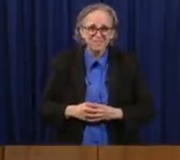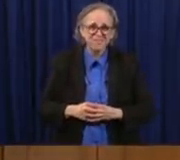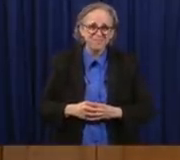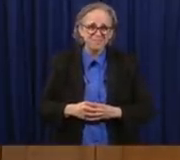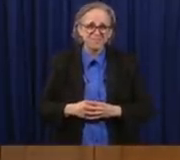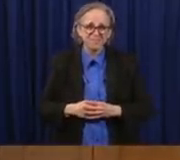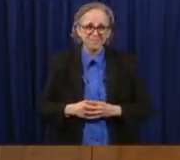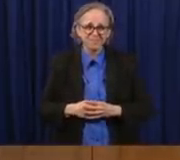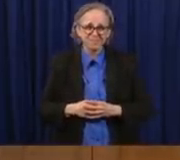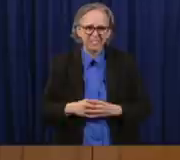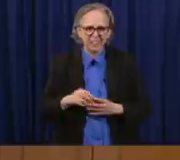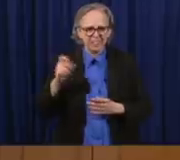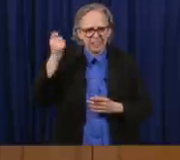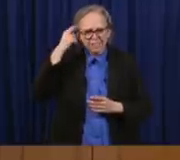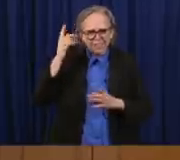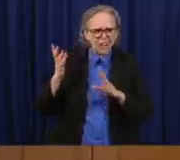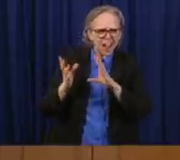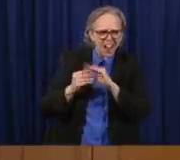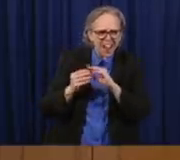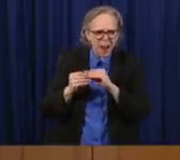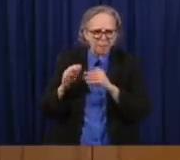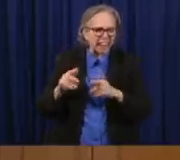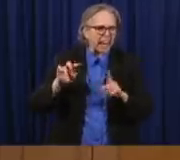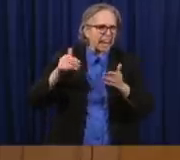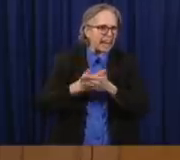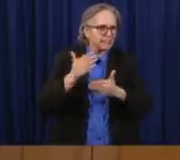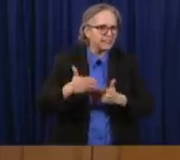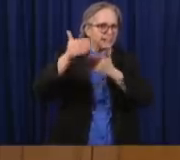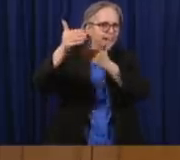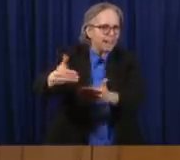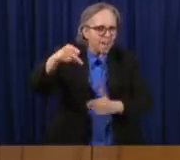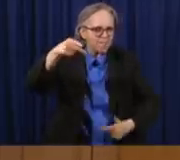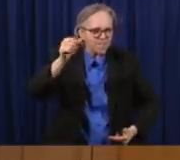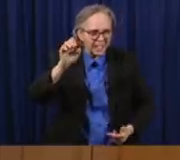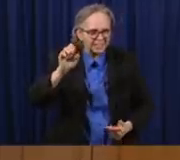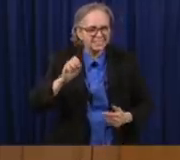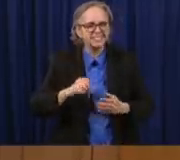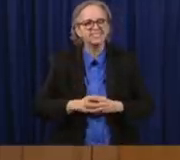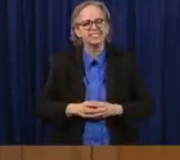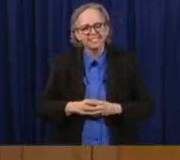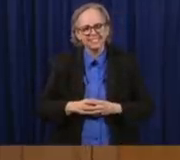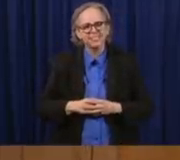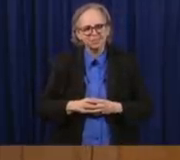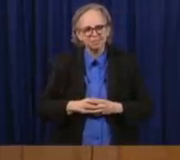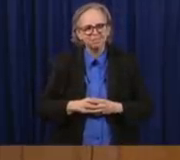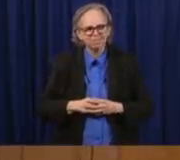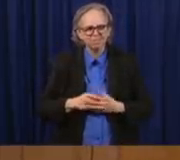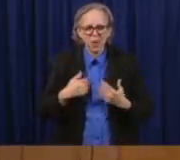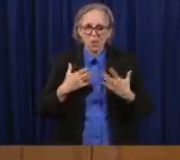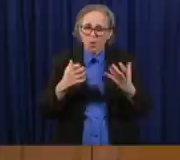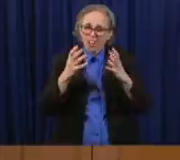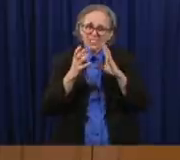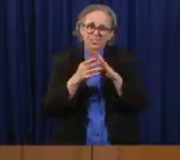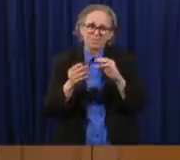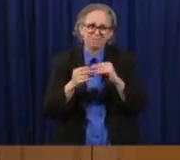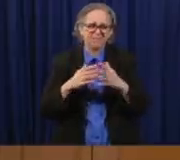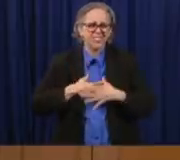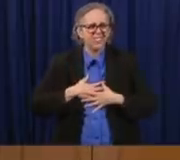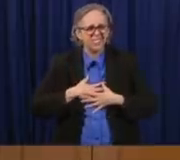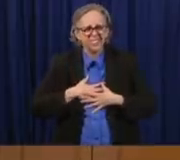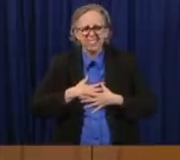talking about our next phase together, I just want to say that it has been the absolute honor of my